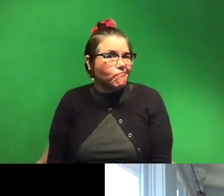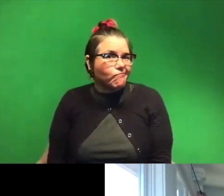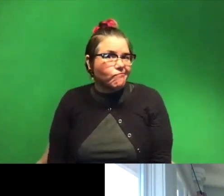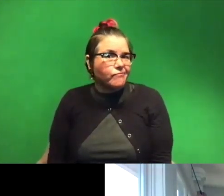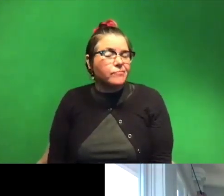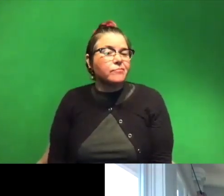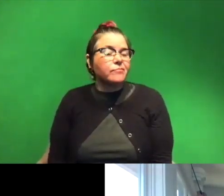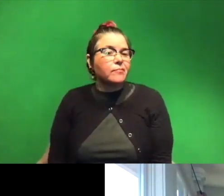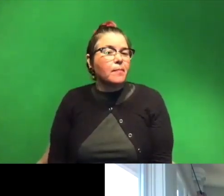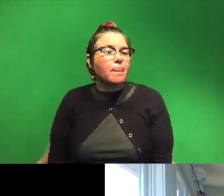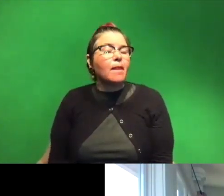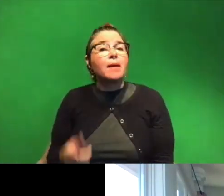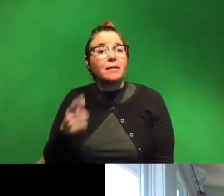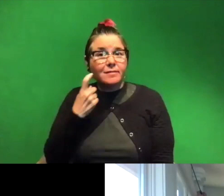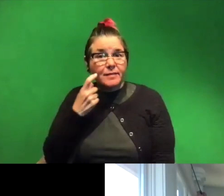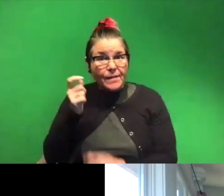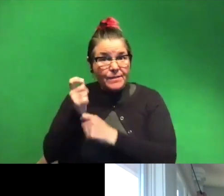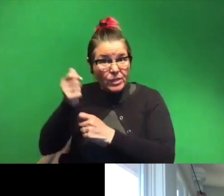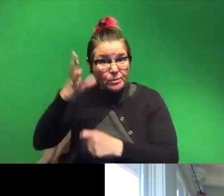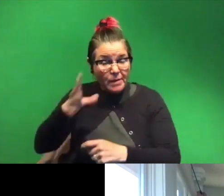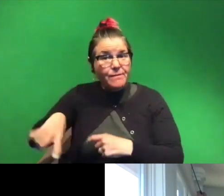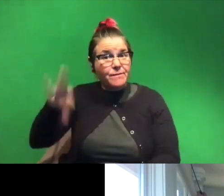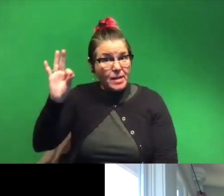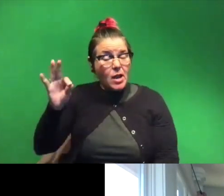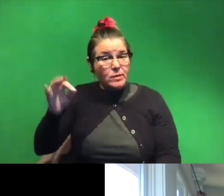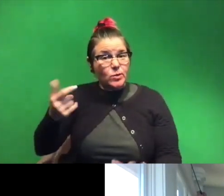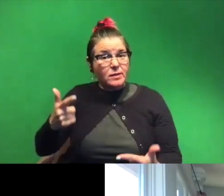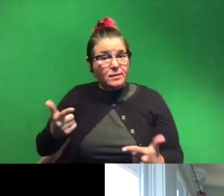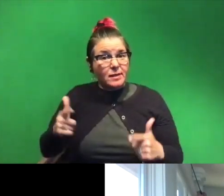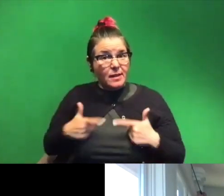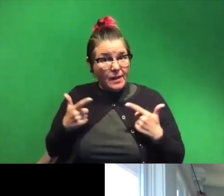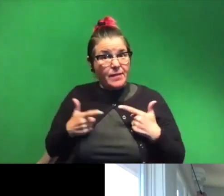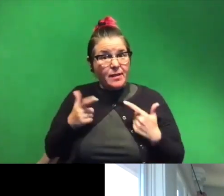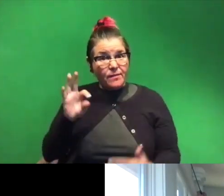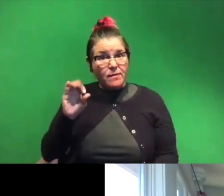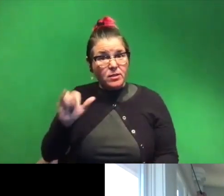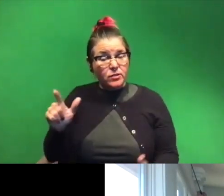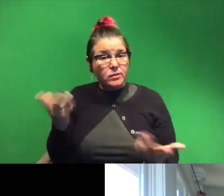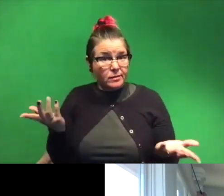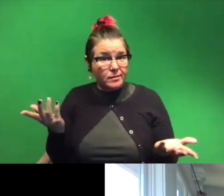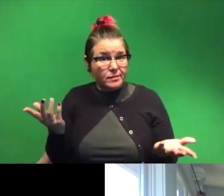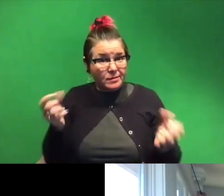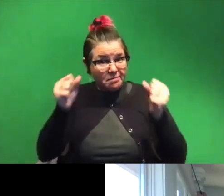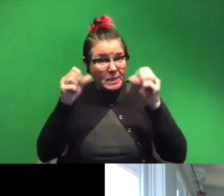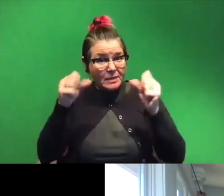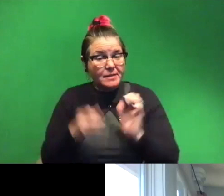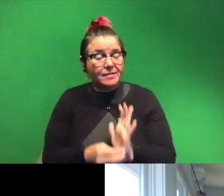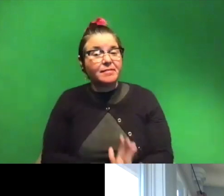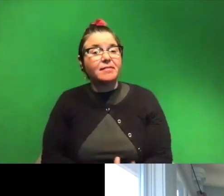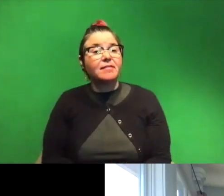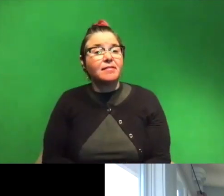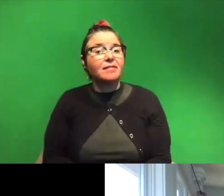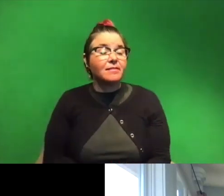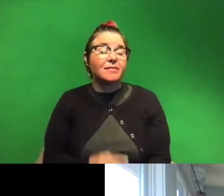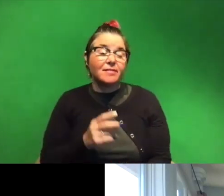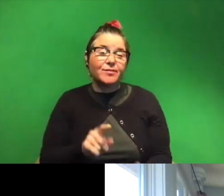A fisherman found one. So now we know that they're still alive. So they're a living fossil, which is really cool. They're really,